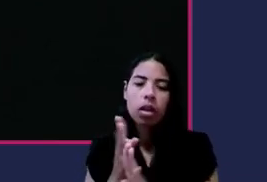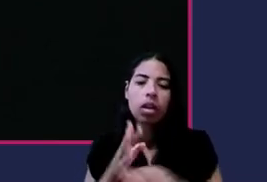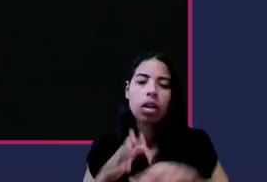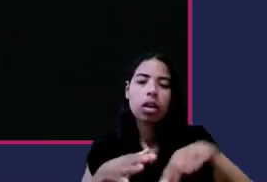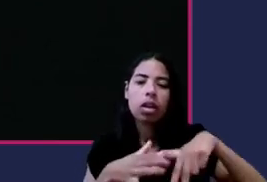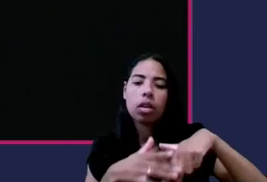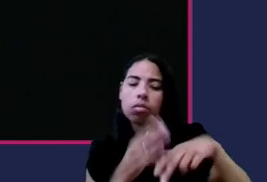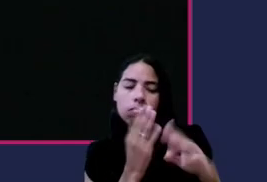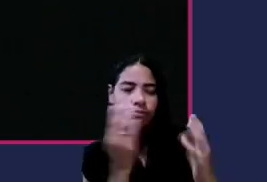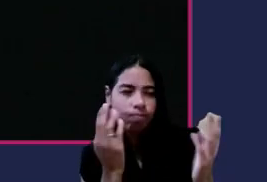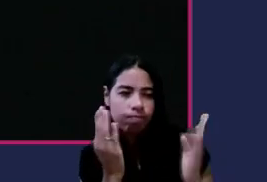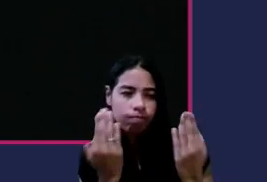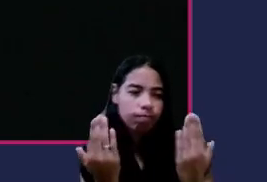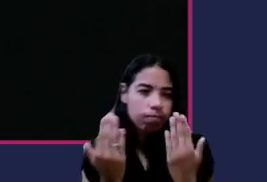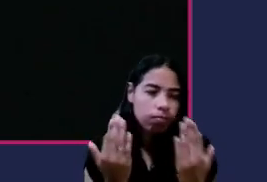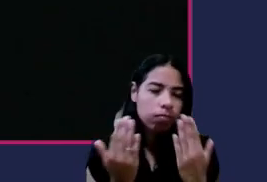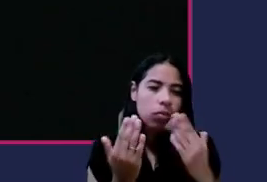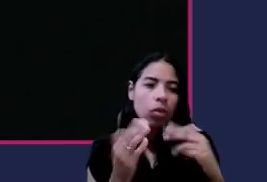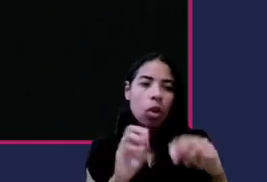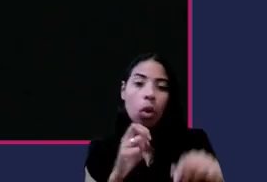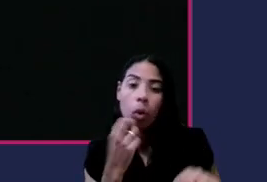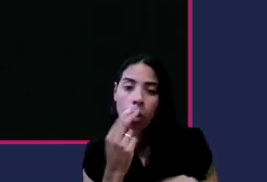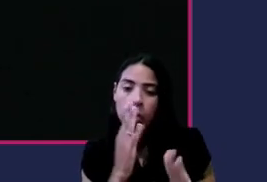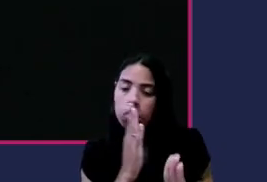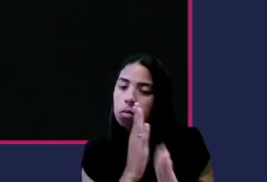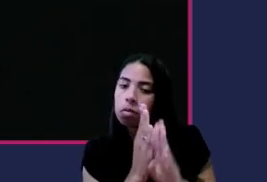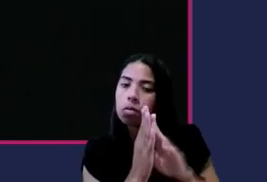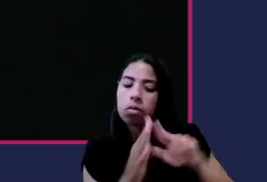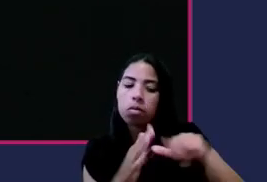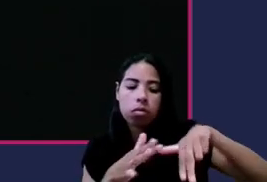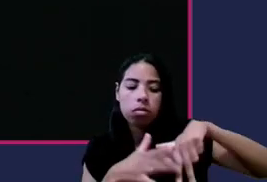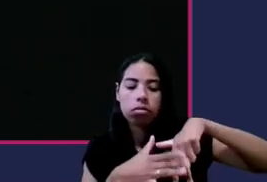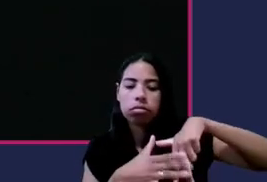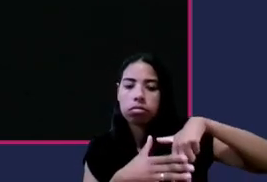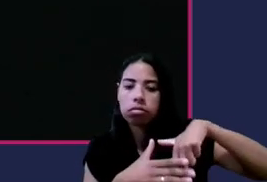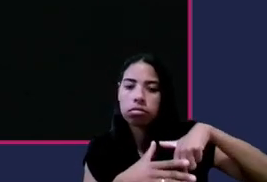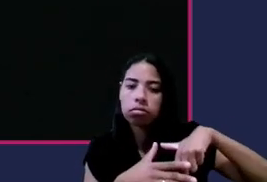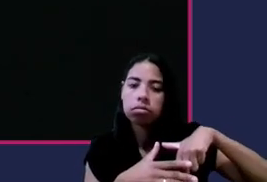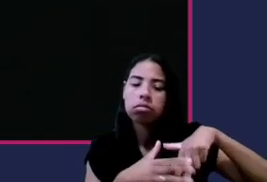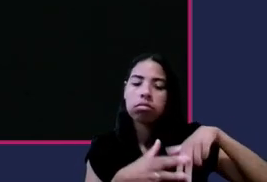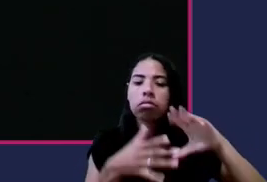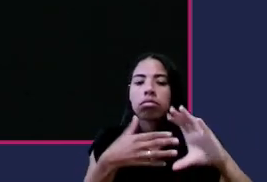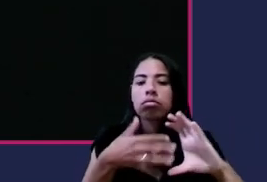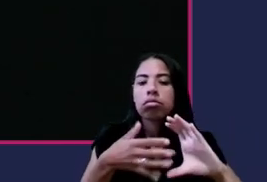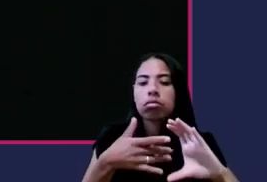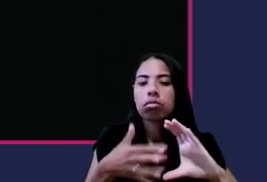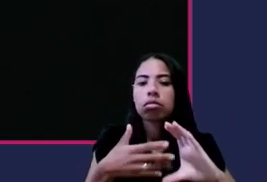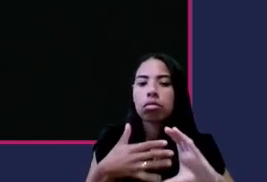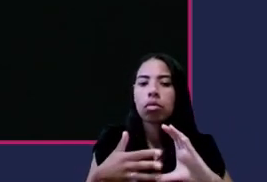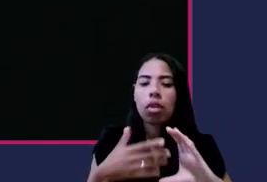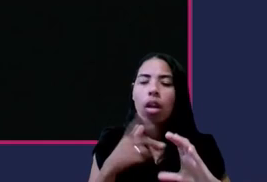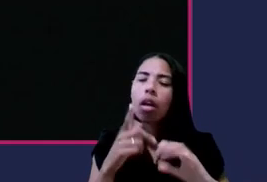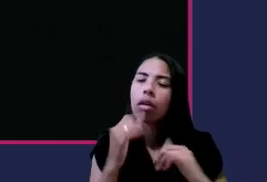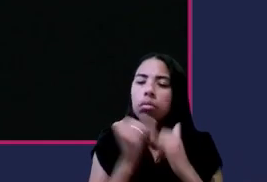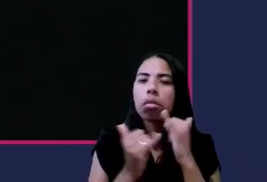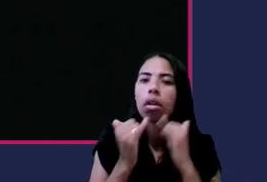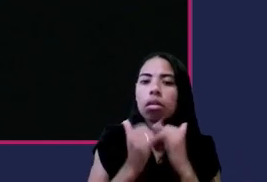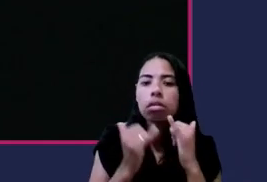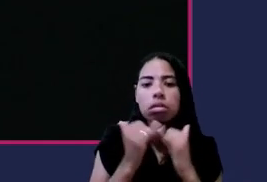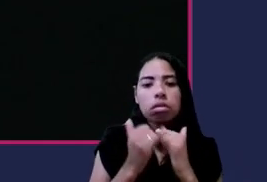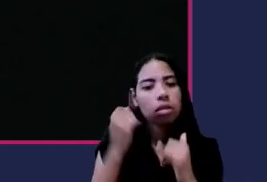2110, for treatment in cases of suspected or identified rare diseases.